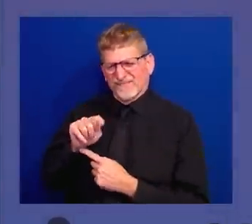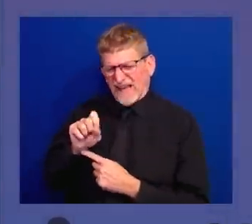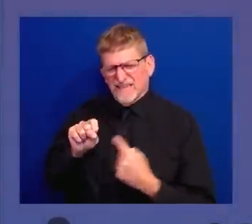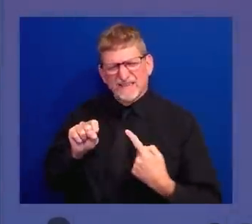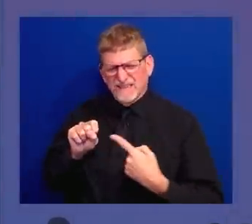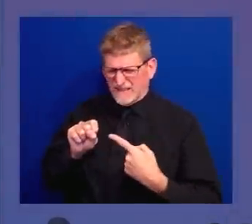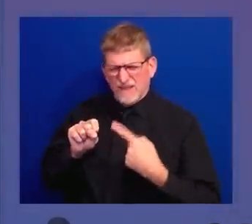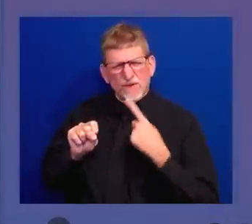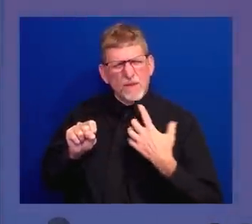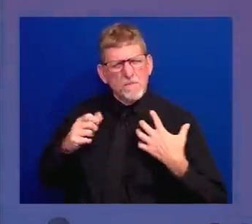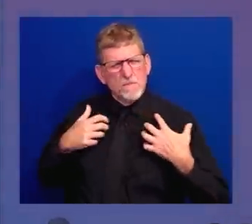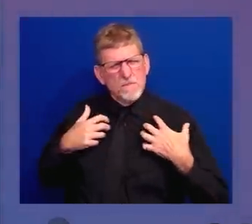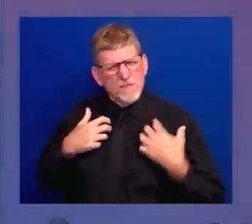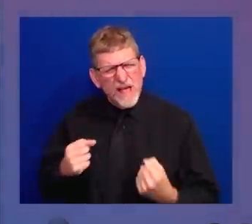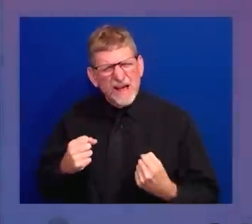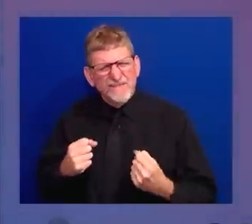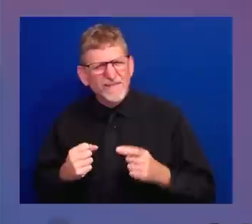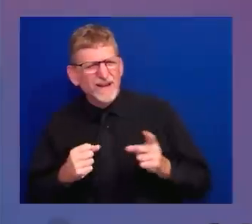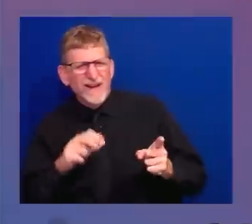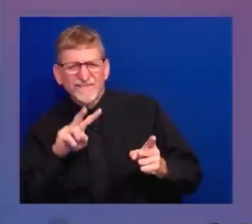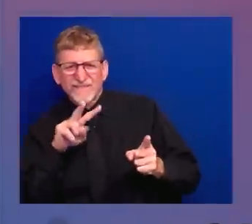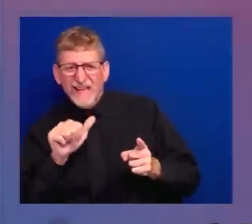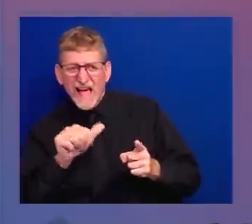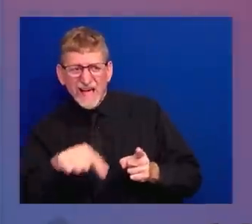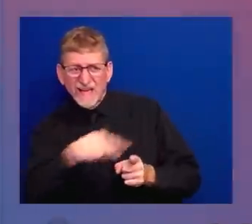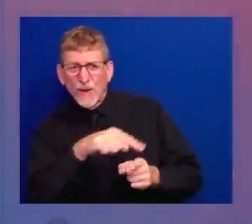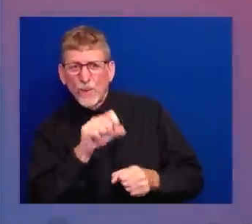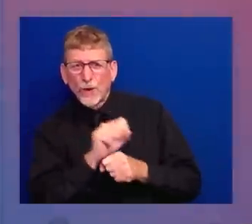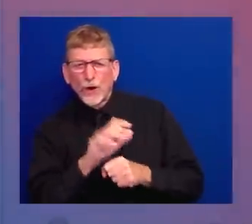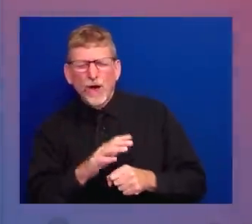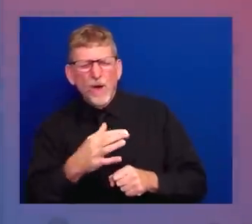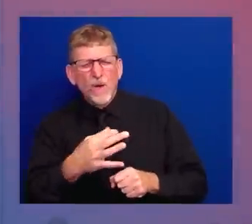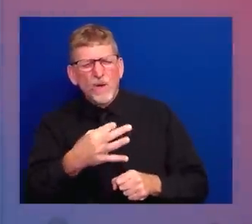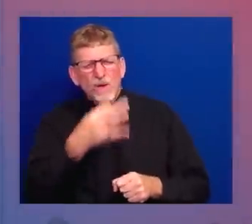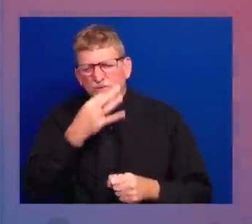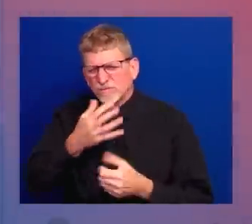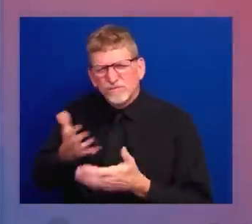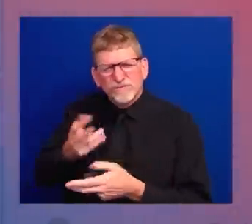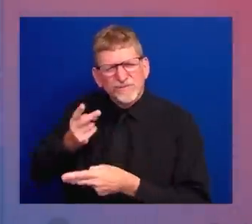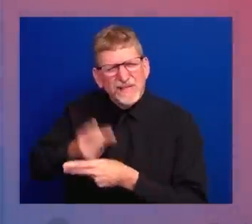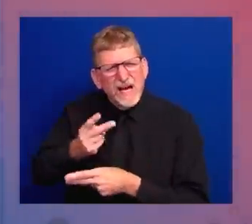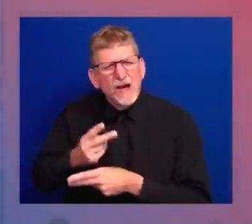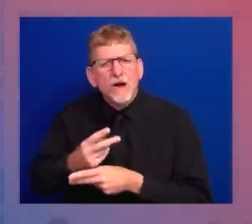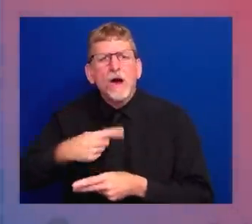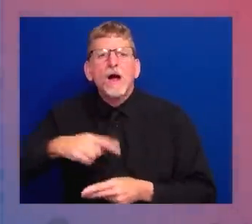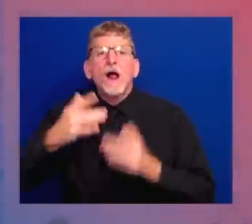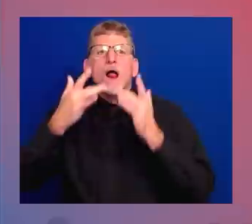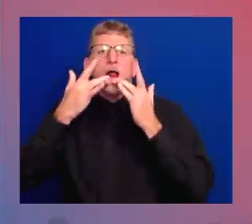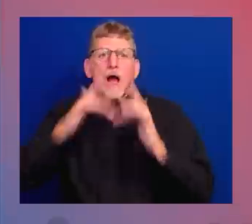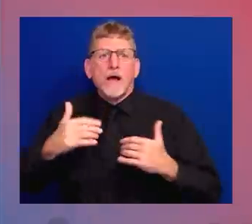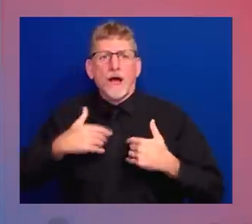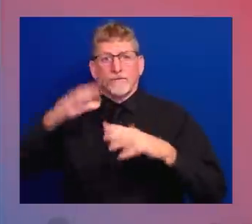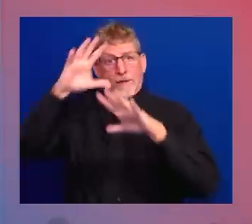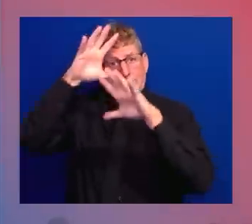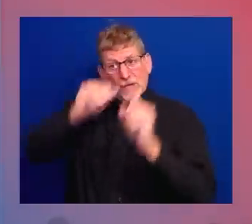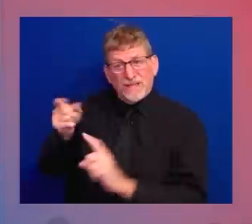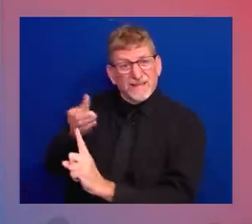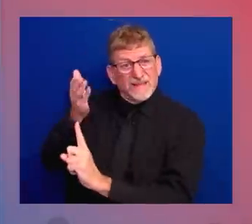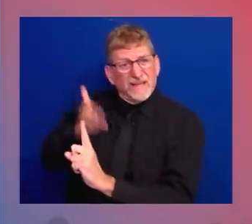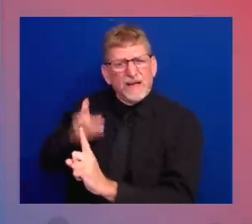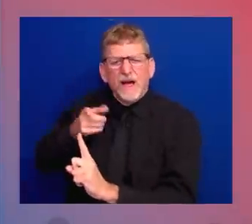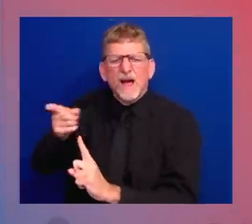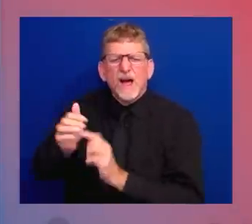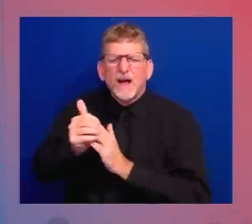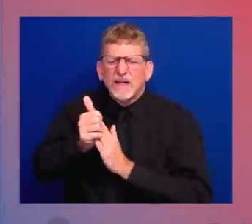lucky we are to have President Biden leading us, championing VA employees, veterans, their families, caregivers, and